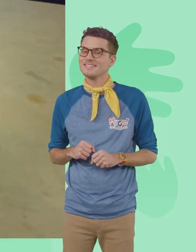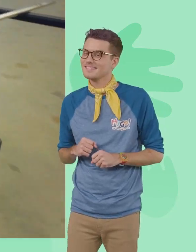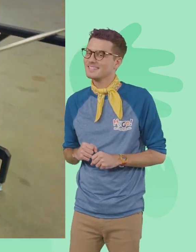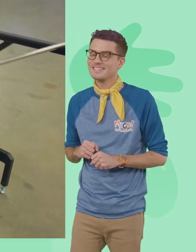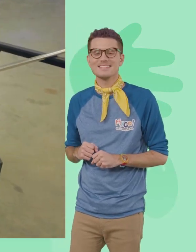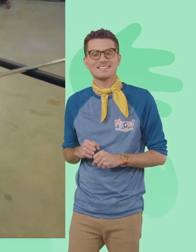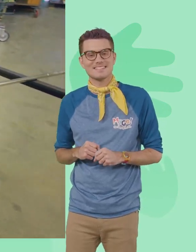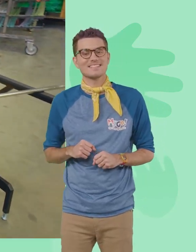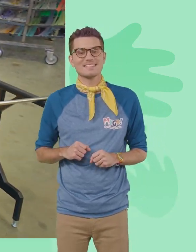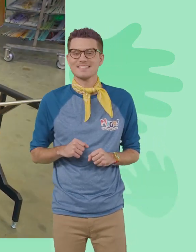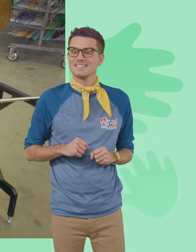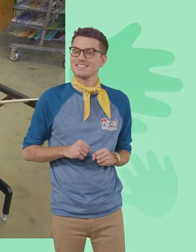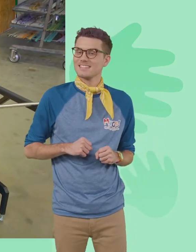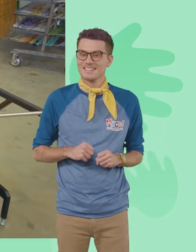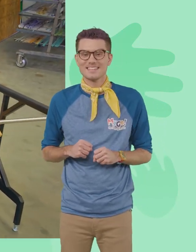back.